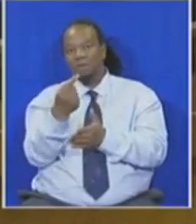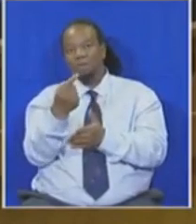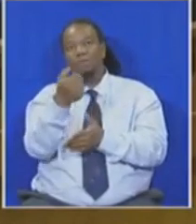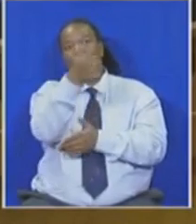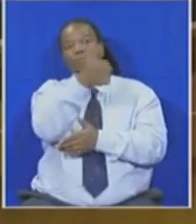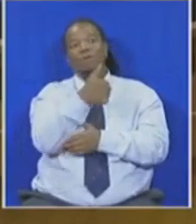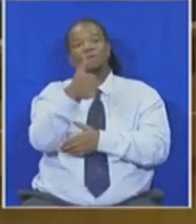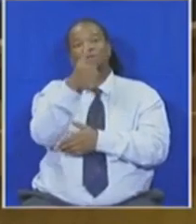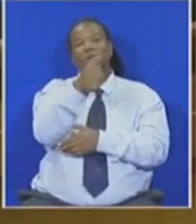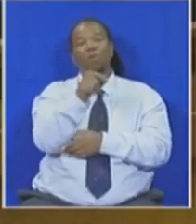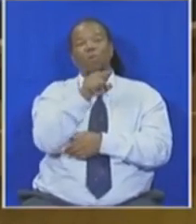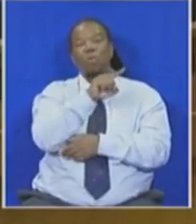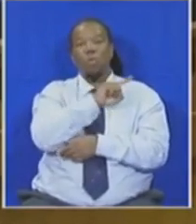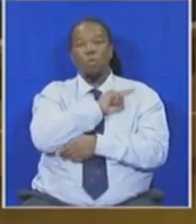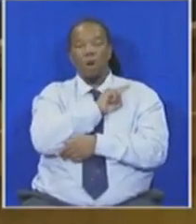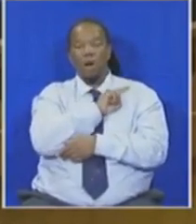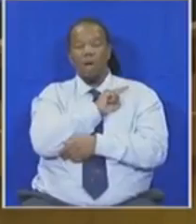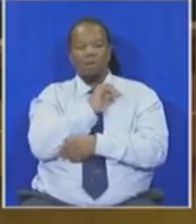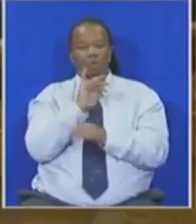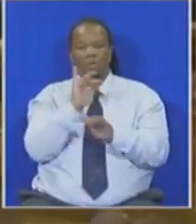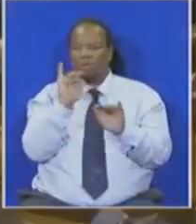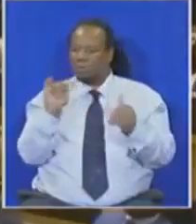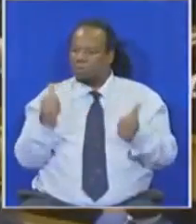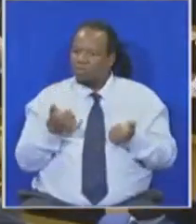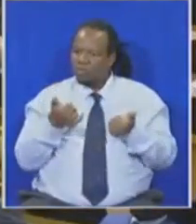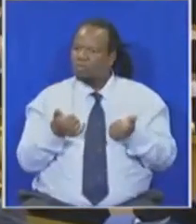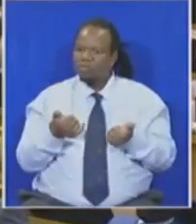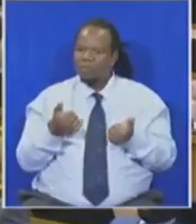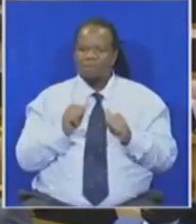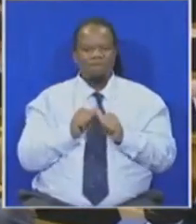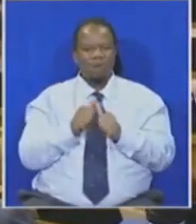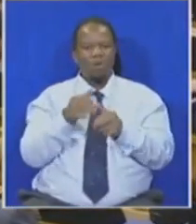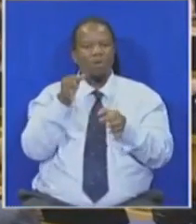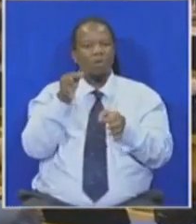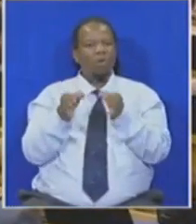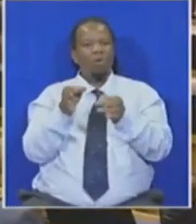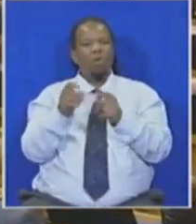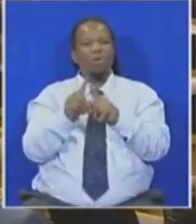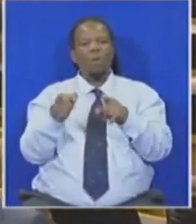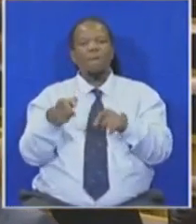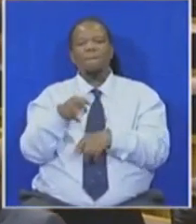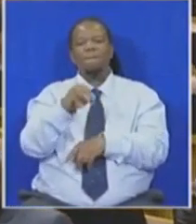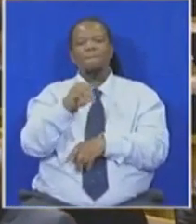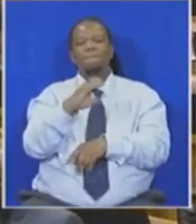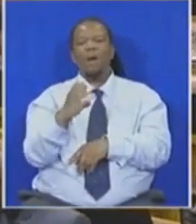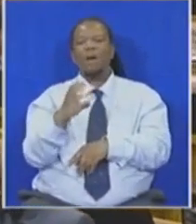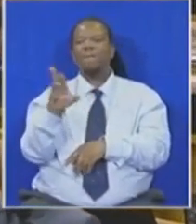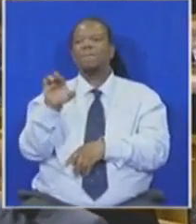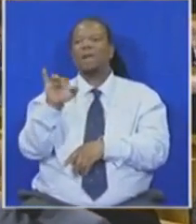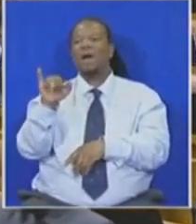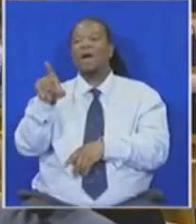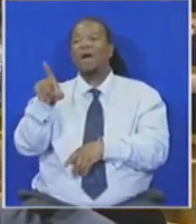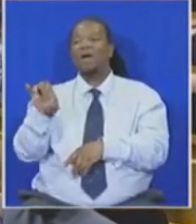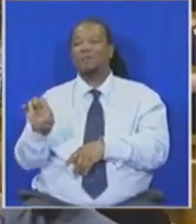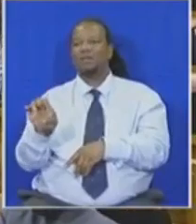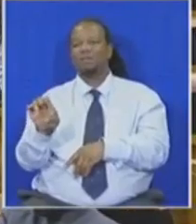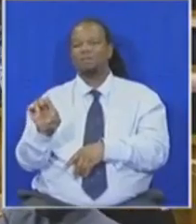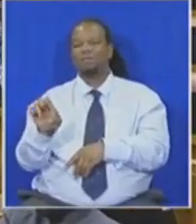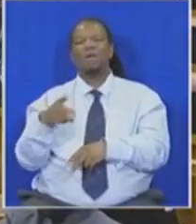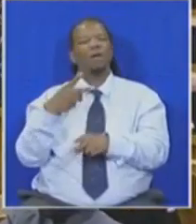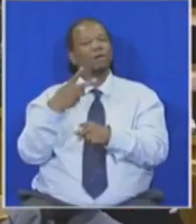only because it simply wouldn't process his political vendetta against Robert McBride. And it's also why certain members of this